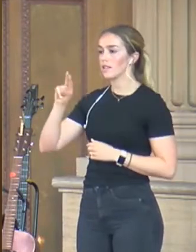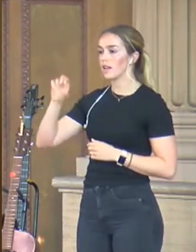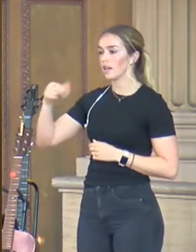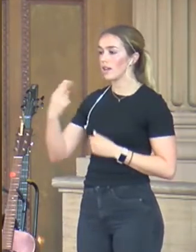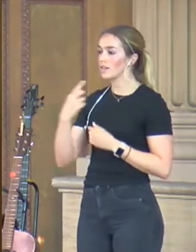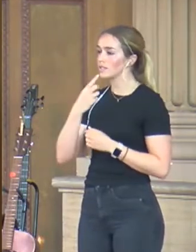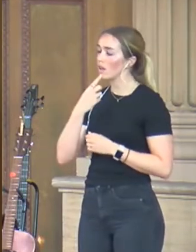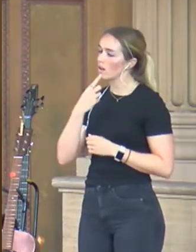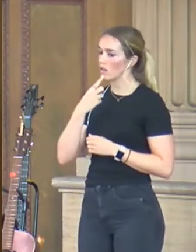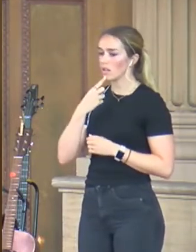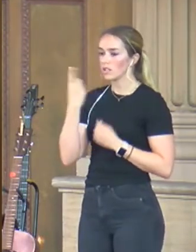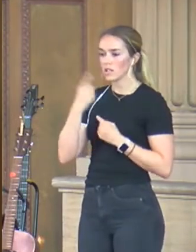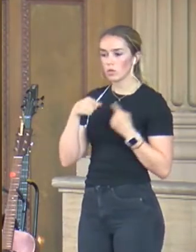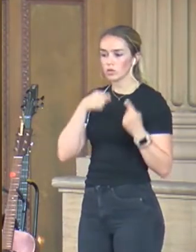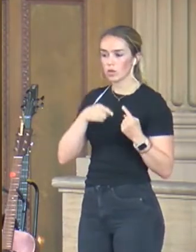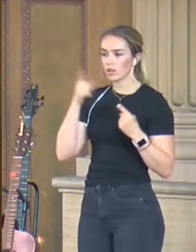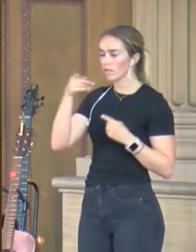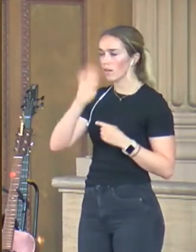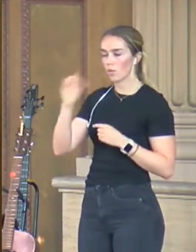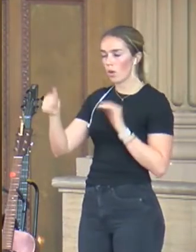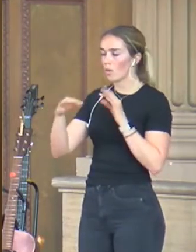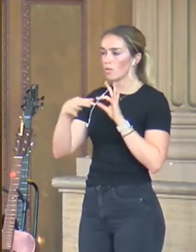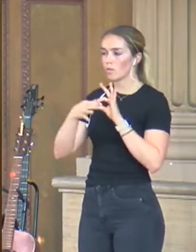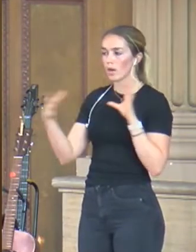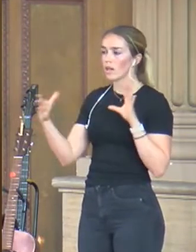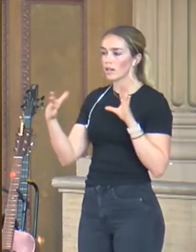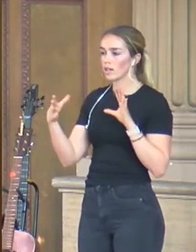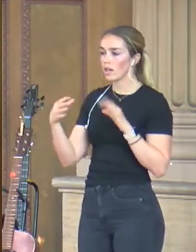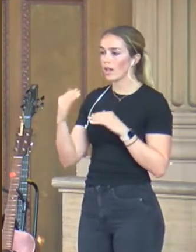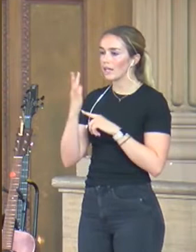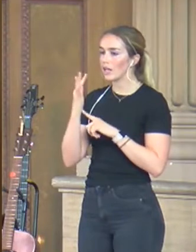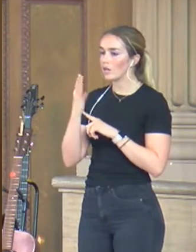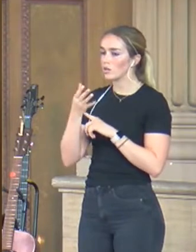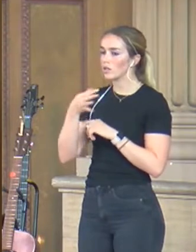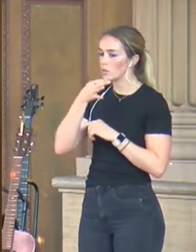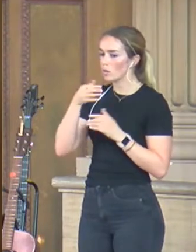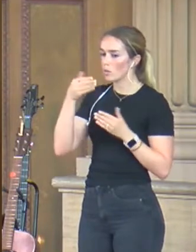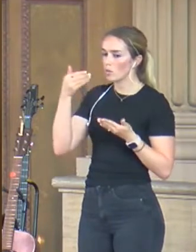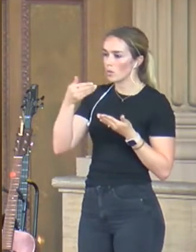bruised reed he will not break, and a faintly burning wick he will not quench.